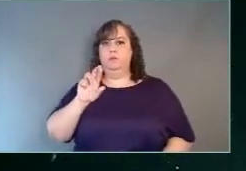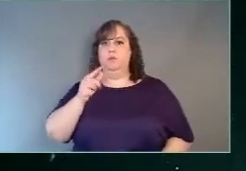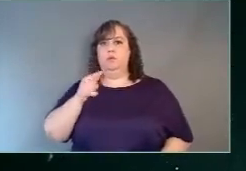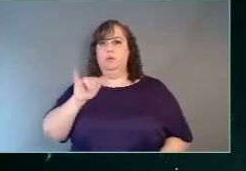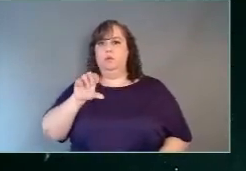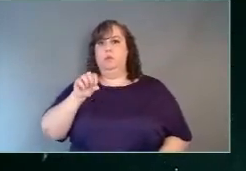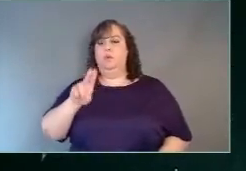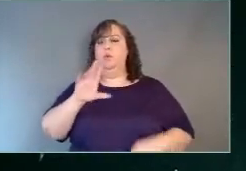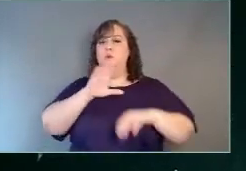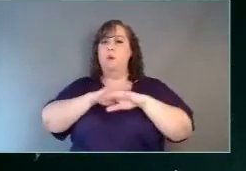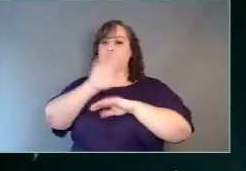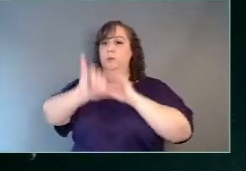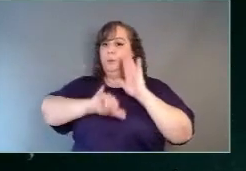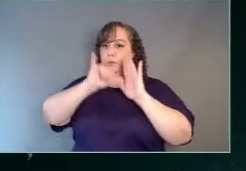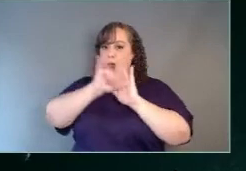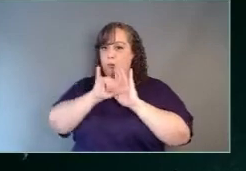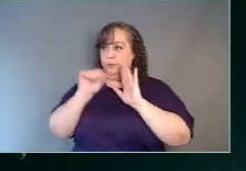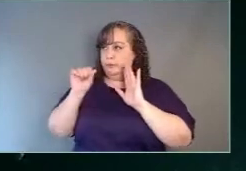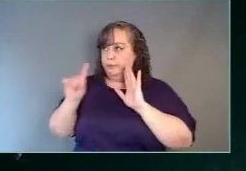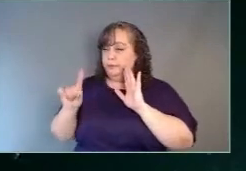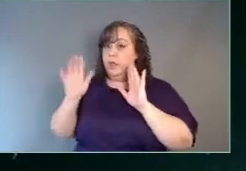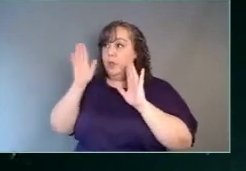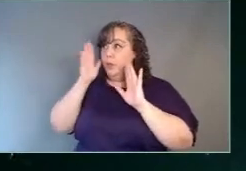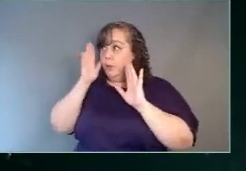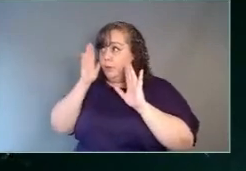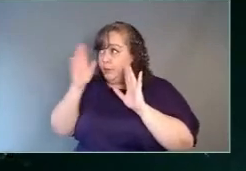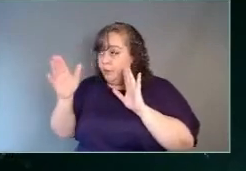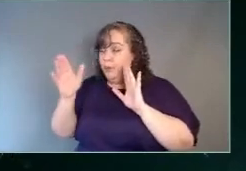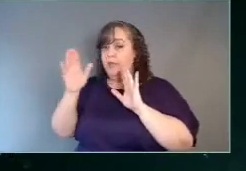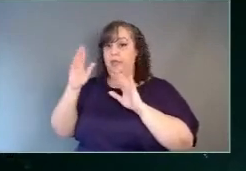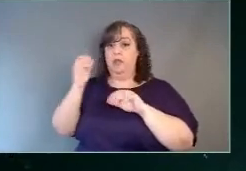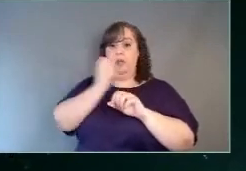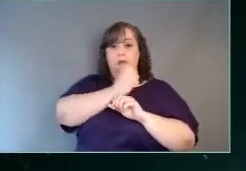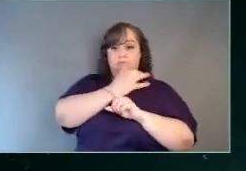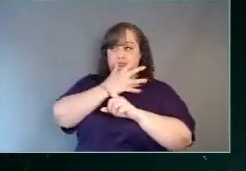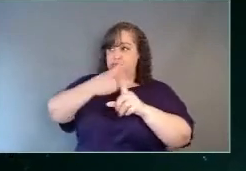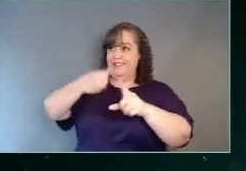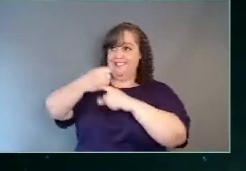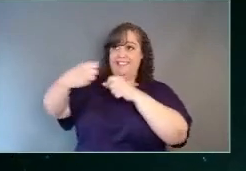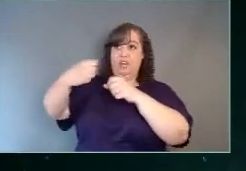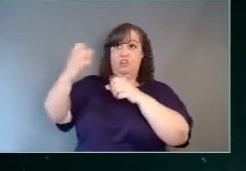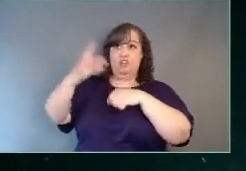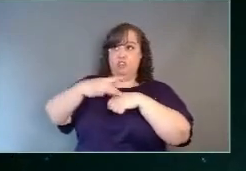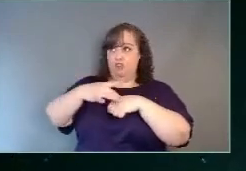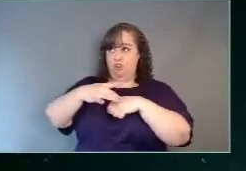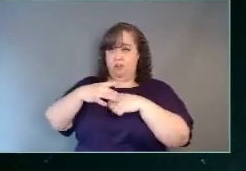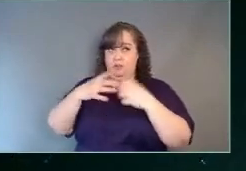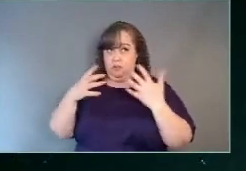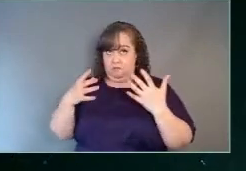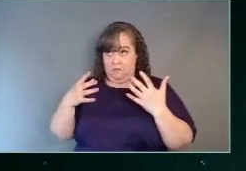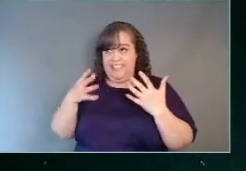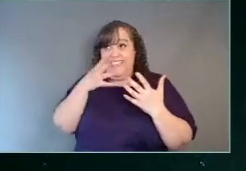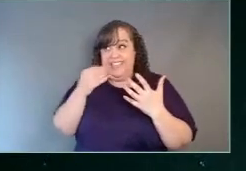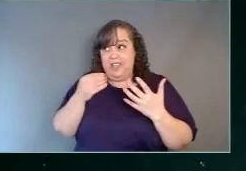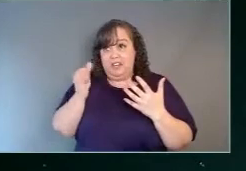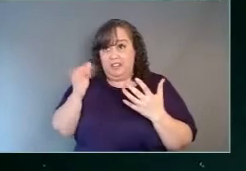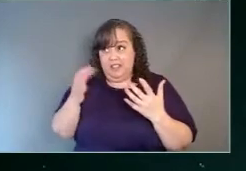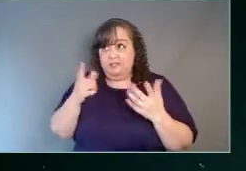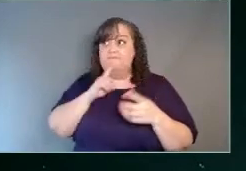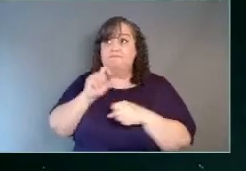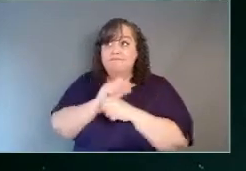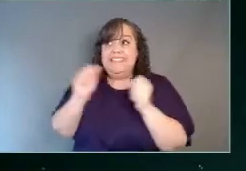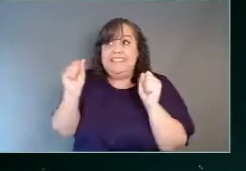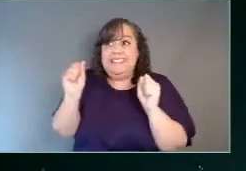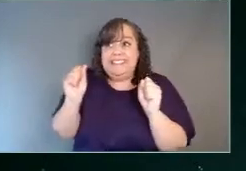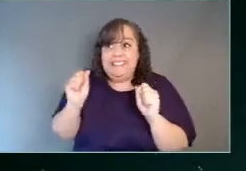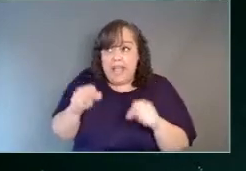Earth and when? And will it be in this lifetime? Who would like to answer that one? I can take that one. So